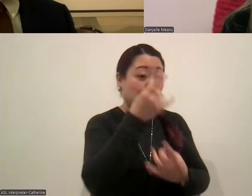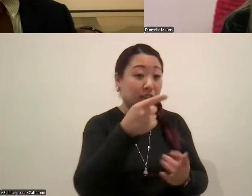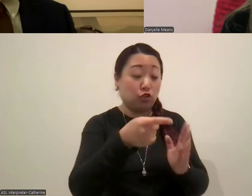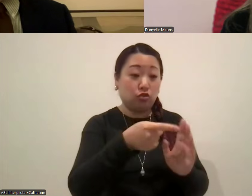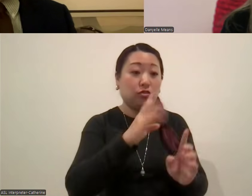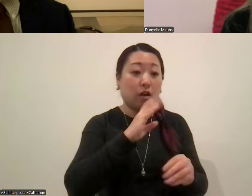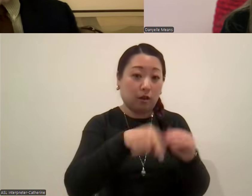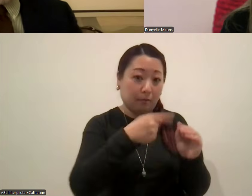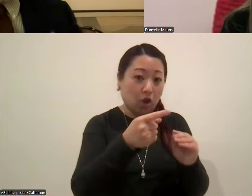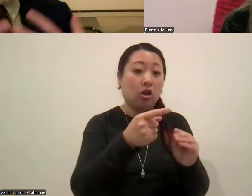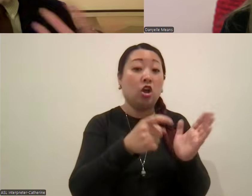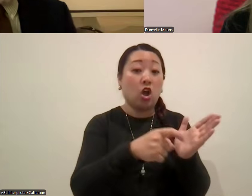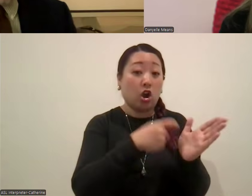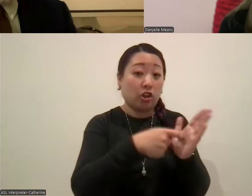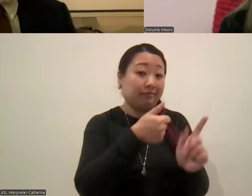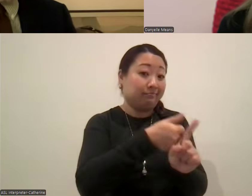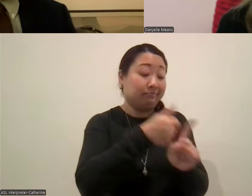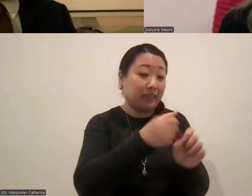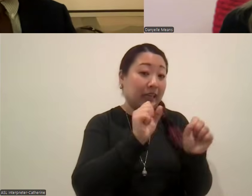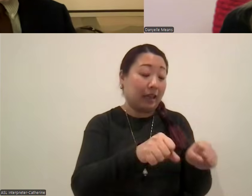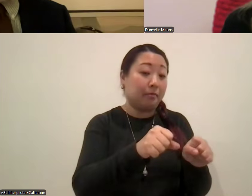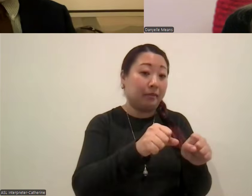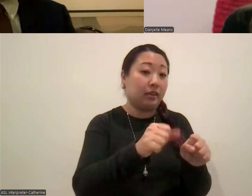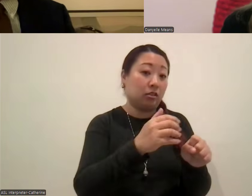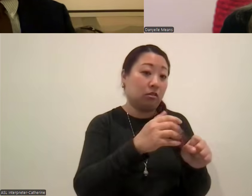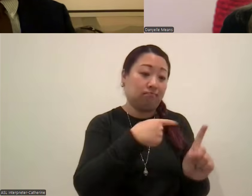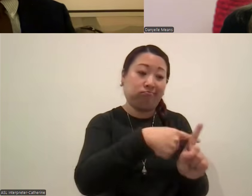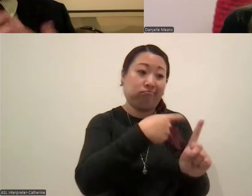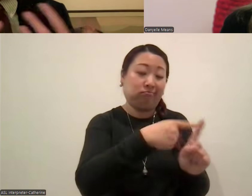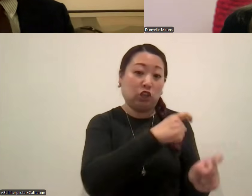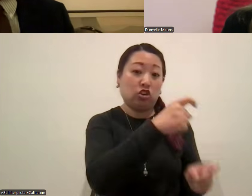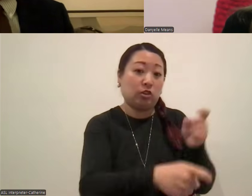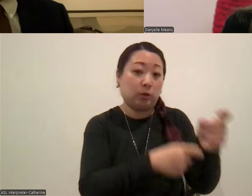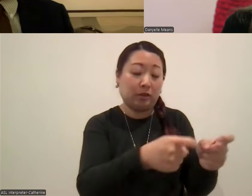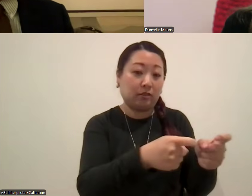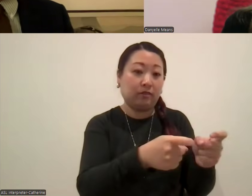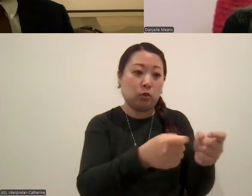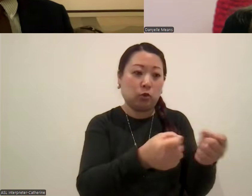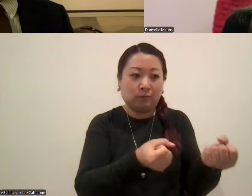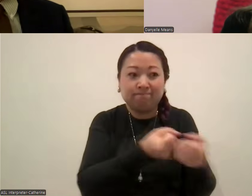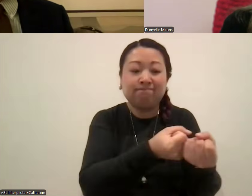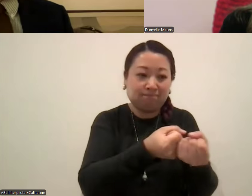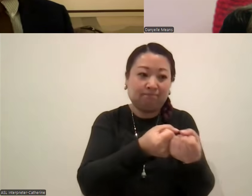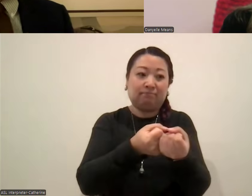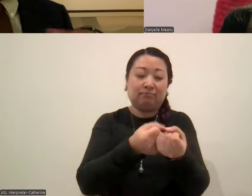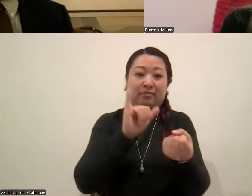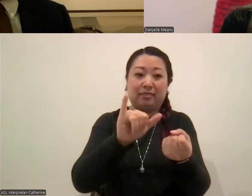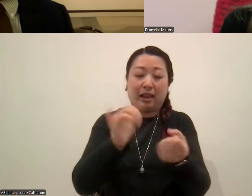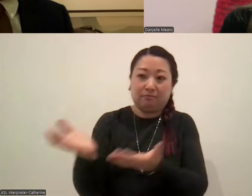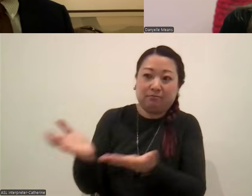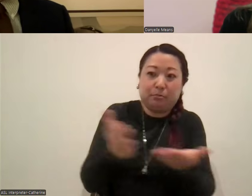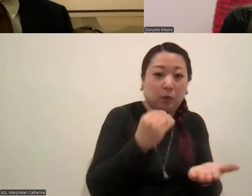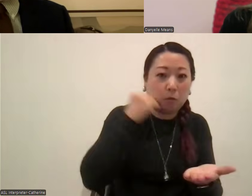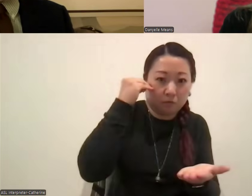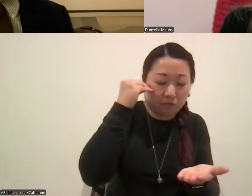archaeology here both can be a major contributor in acting to help support that kind of return. And I know that we have a number